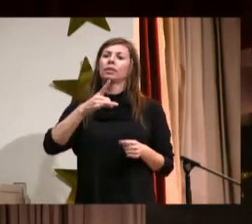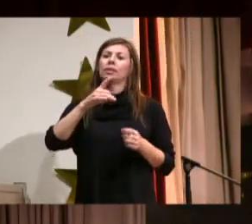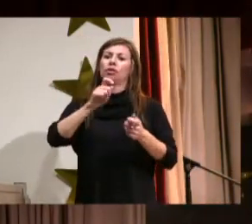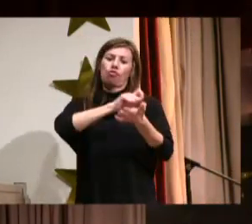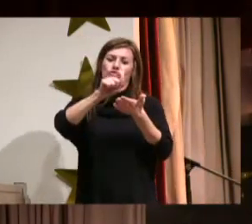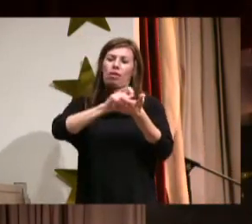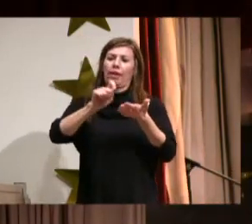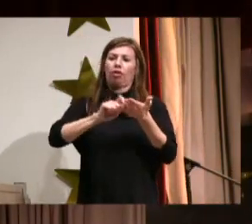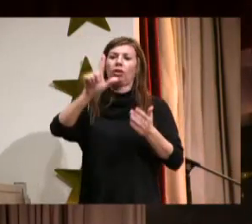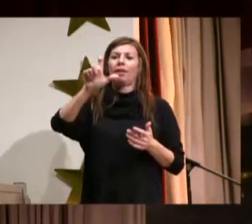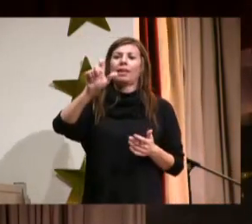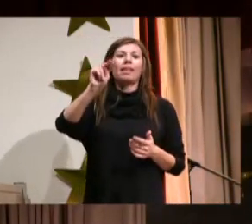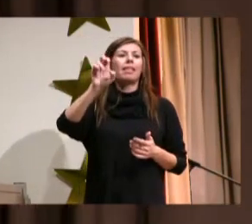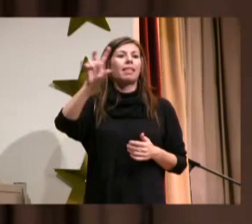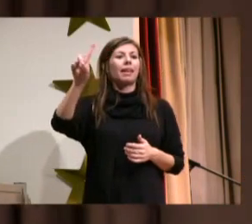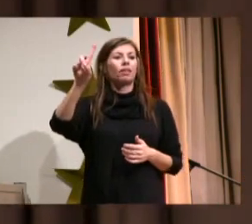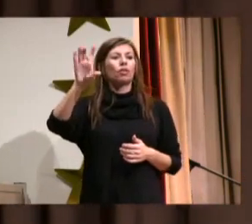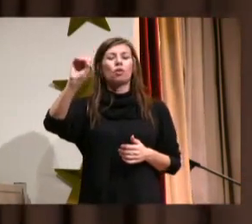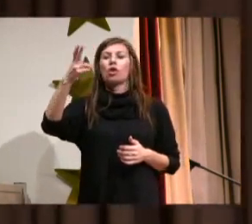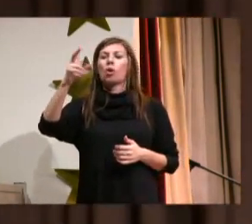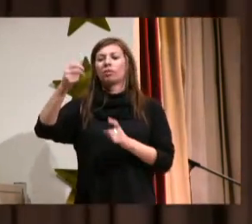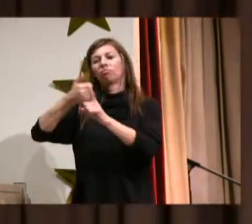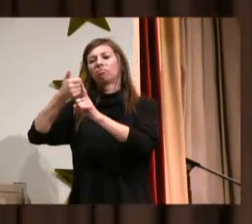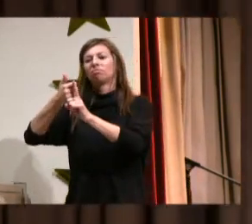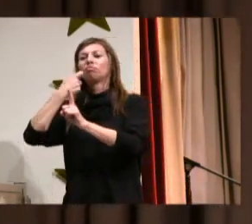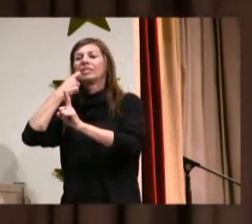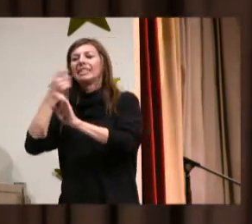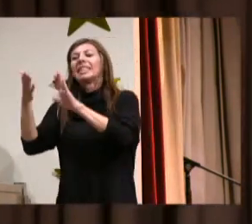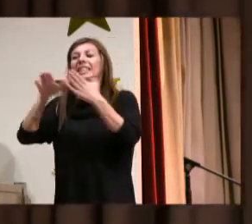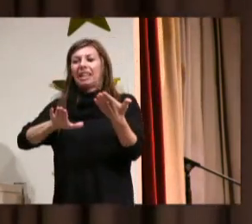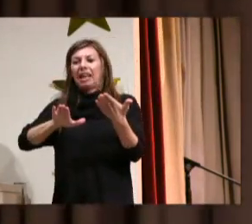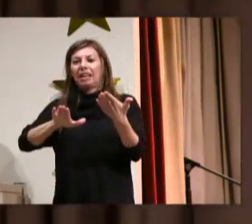Cohen. He had recently passed. And